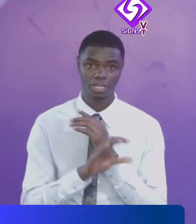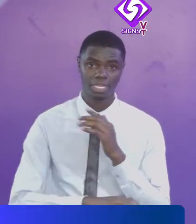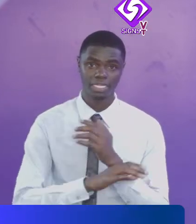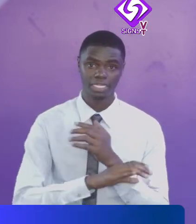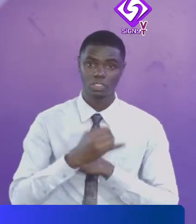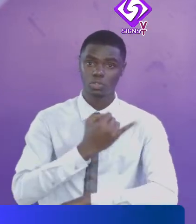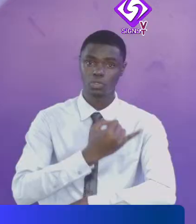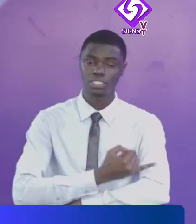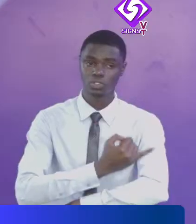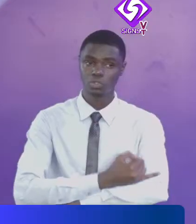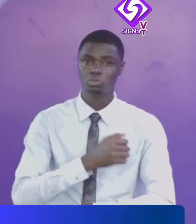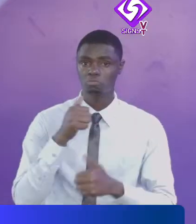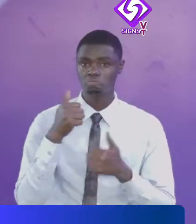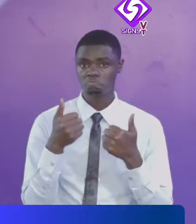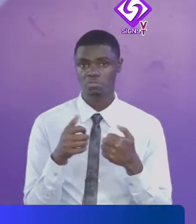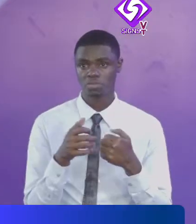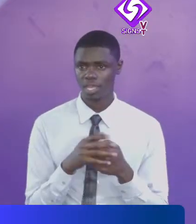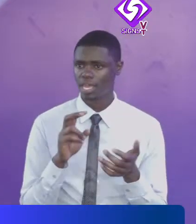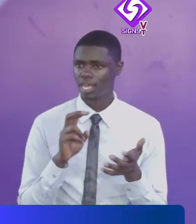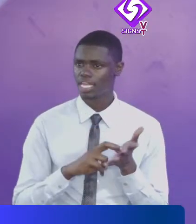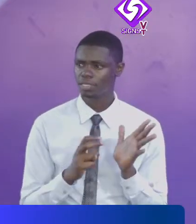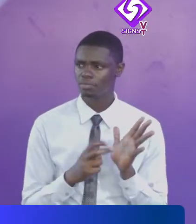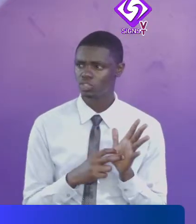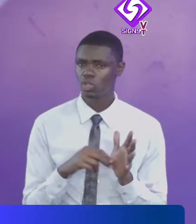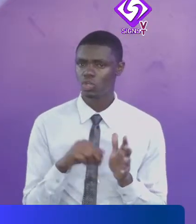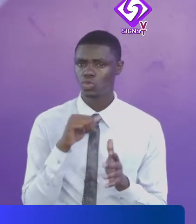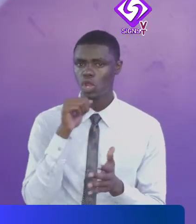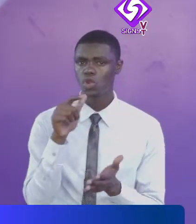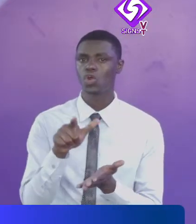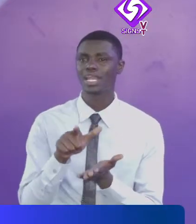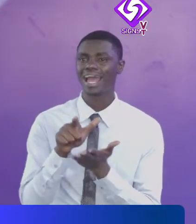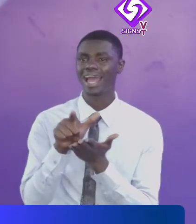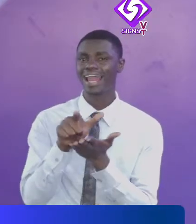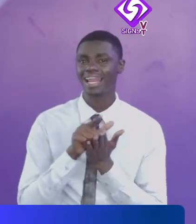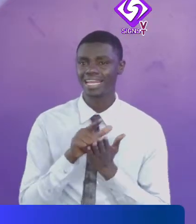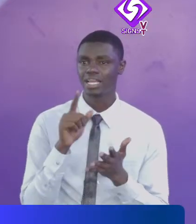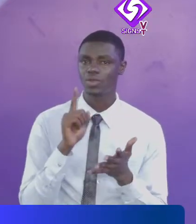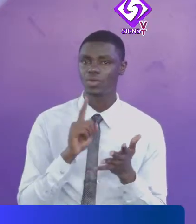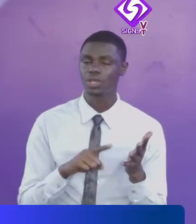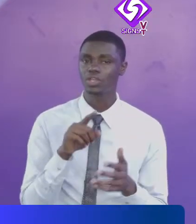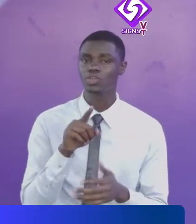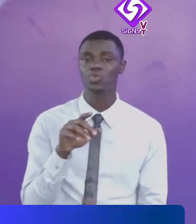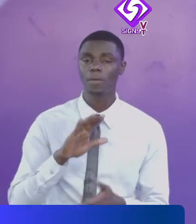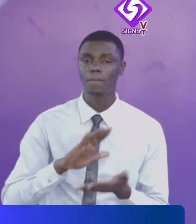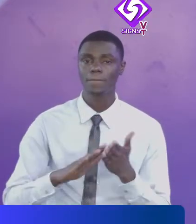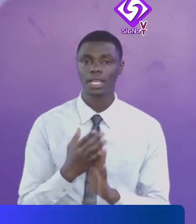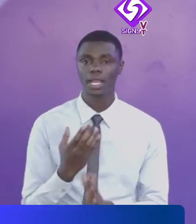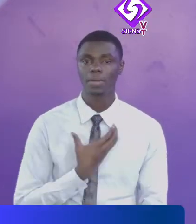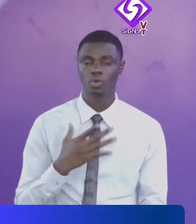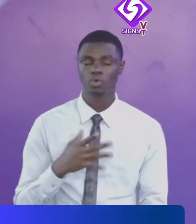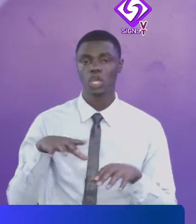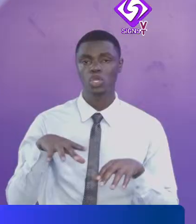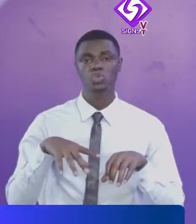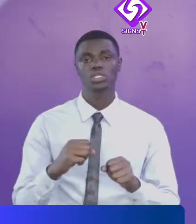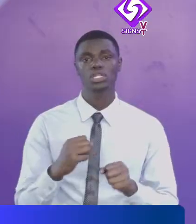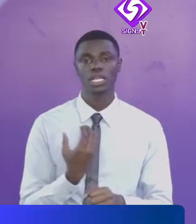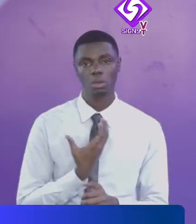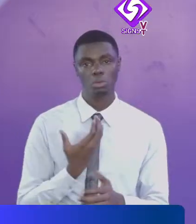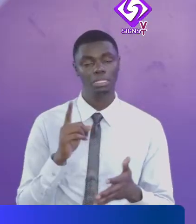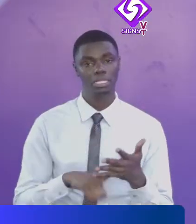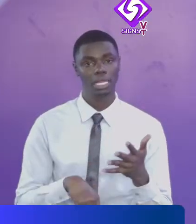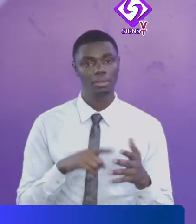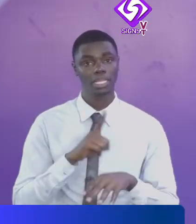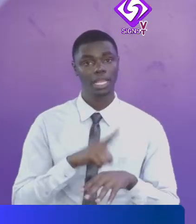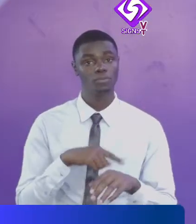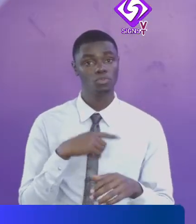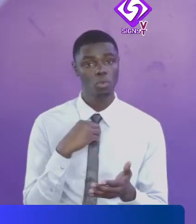collapse. Absolutely. Which means you're not lending now. What you have taken is, you're an owner. You have taken ownership. When you buy into something